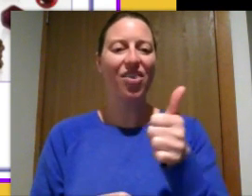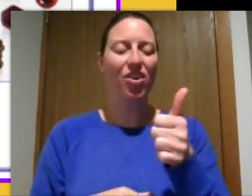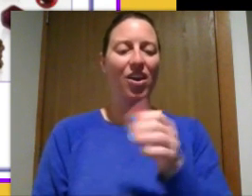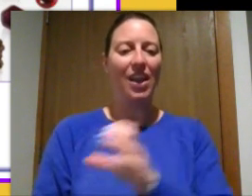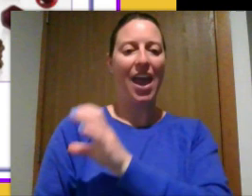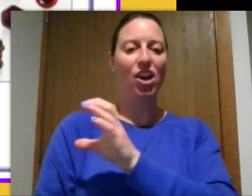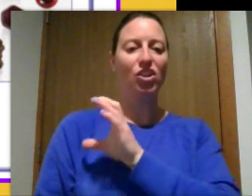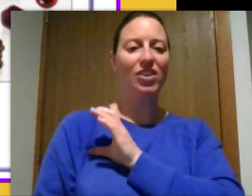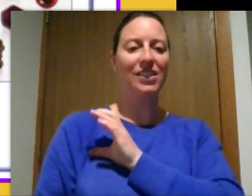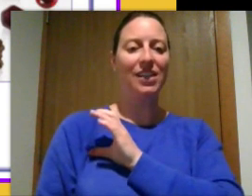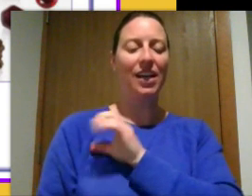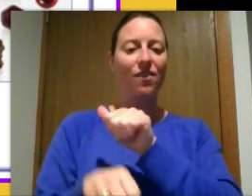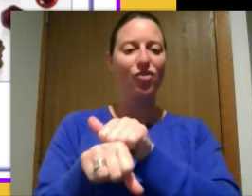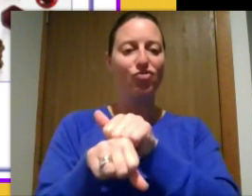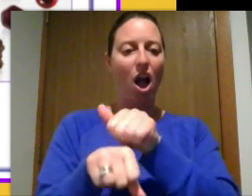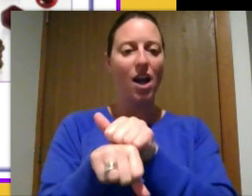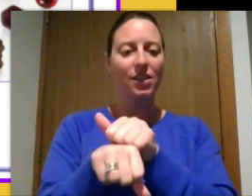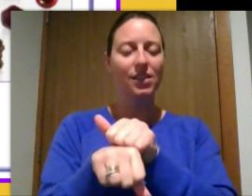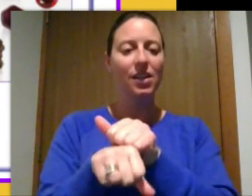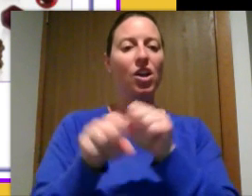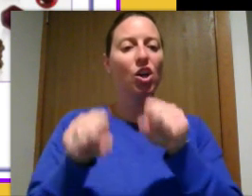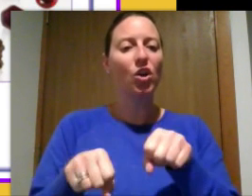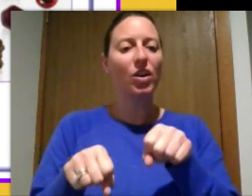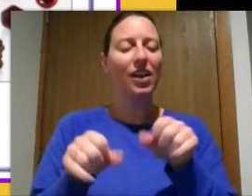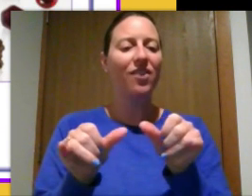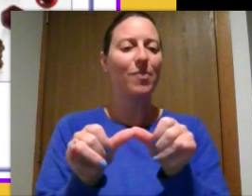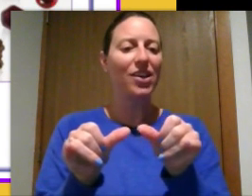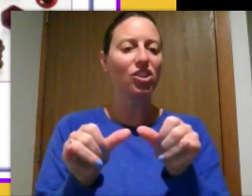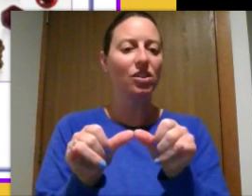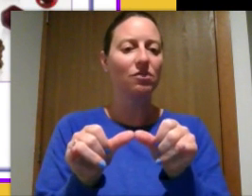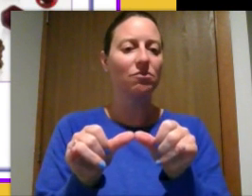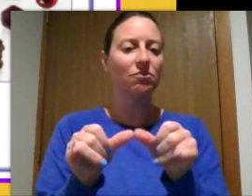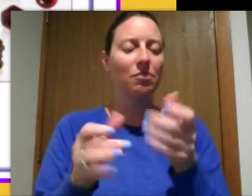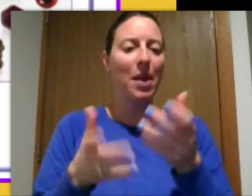of garnets or rocks could Jeffrey have measured?